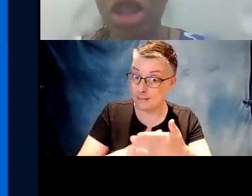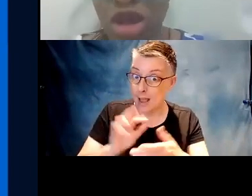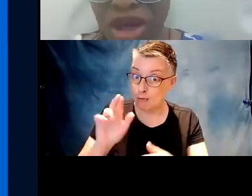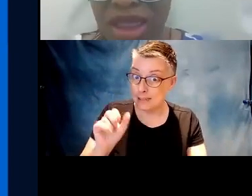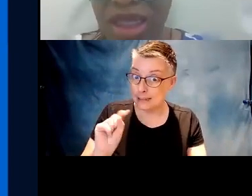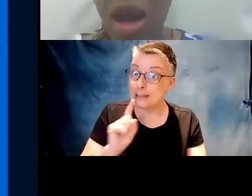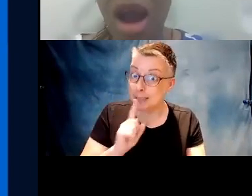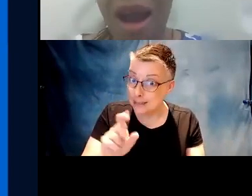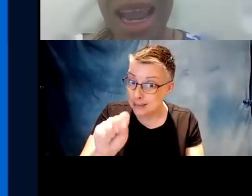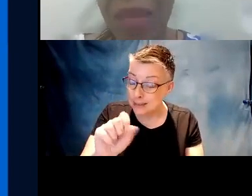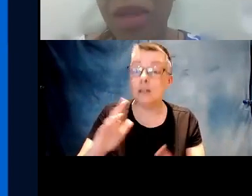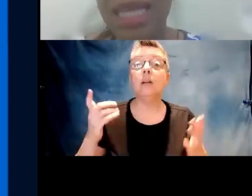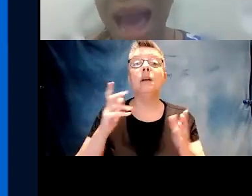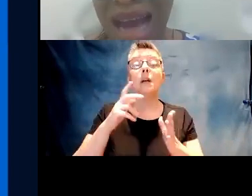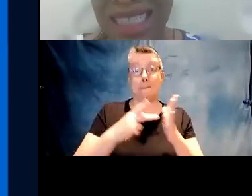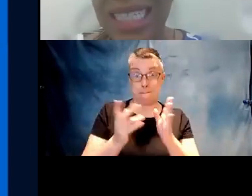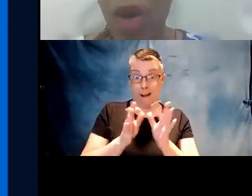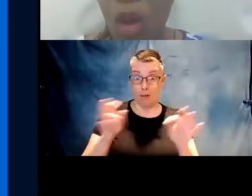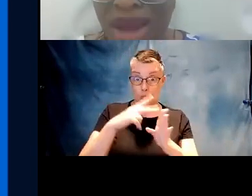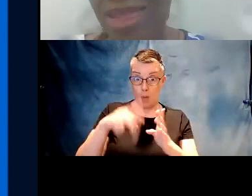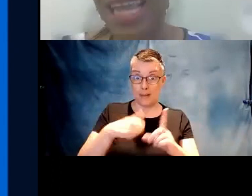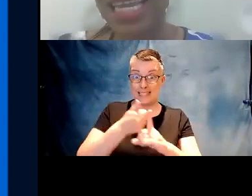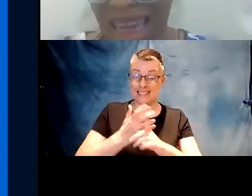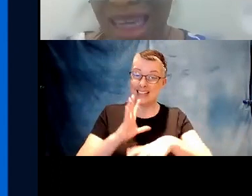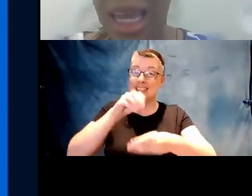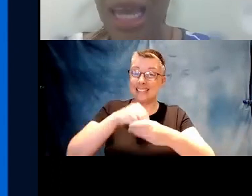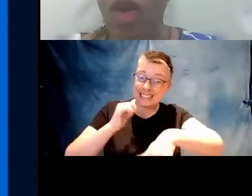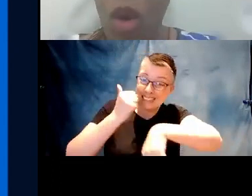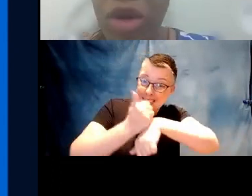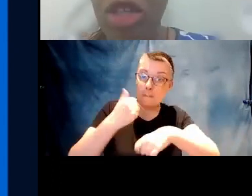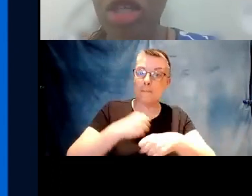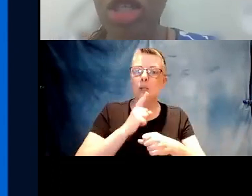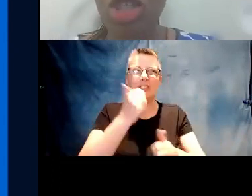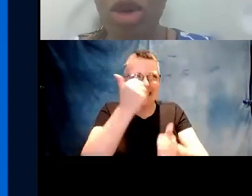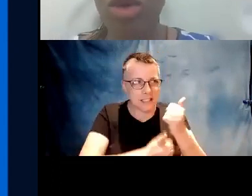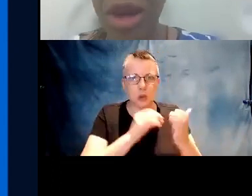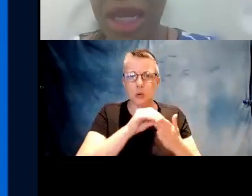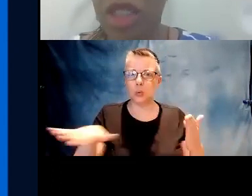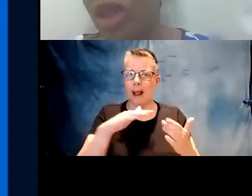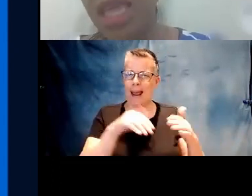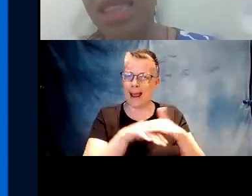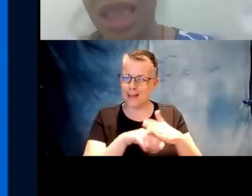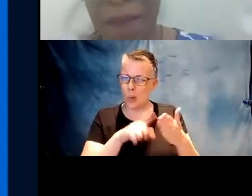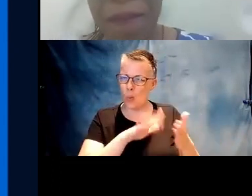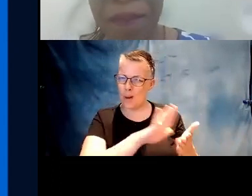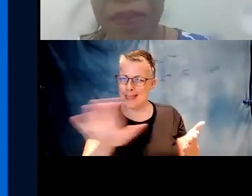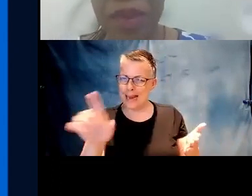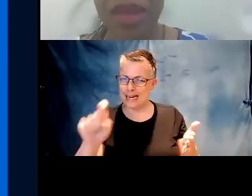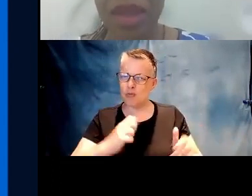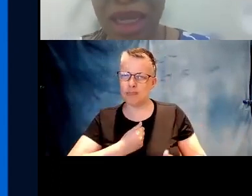that students are able to access what they need in order to show the greatness within